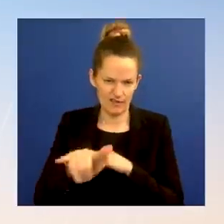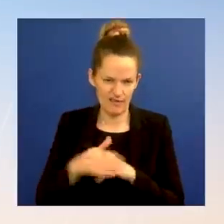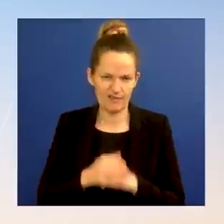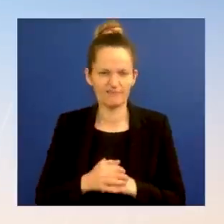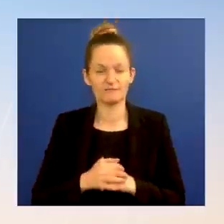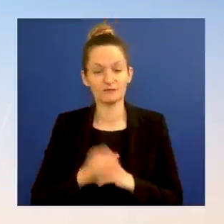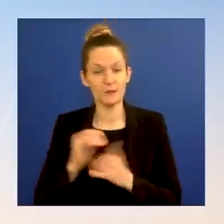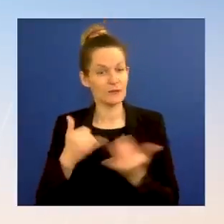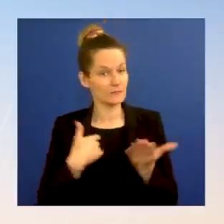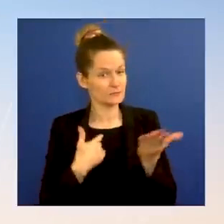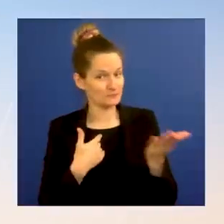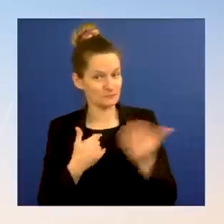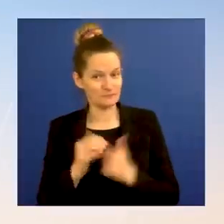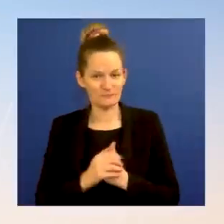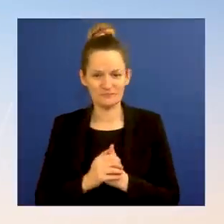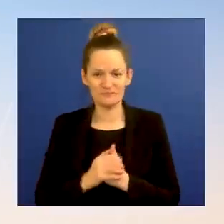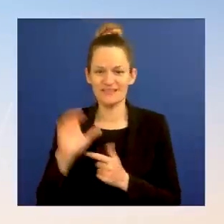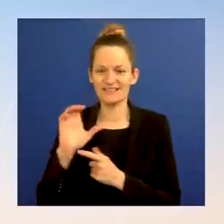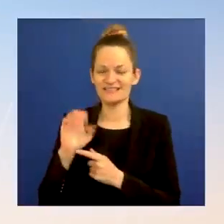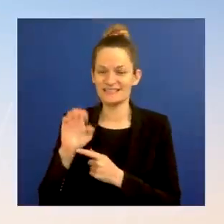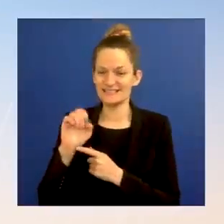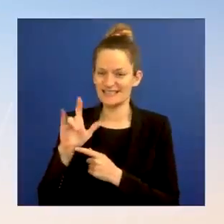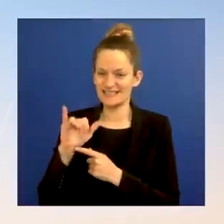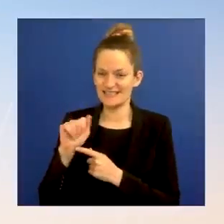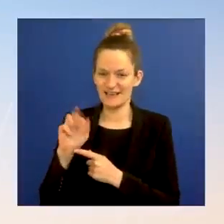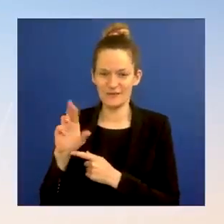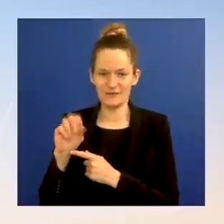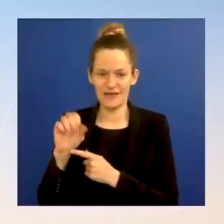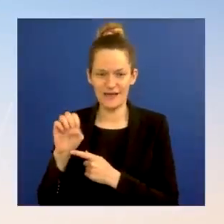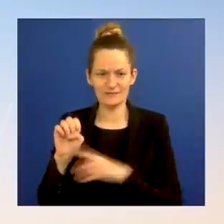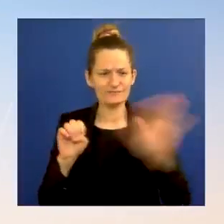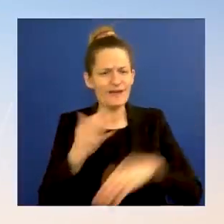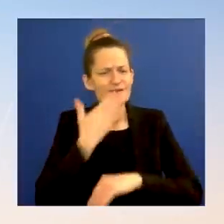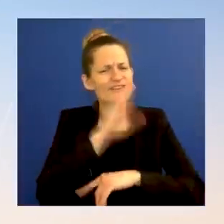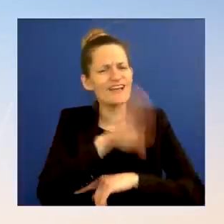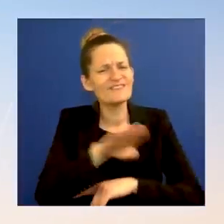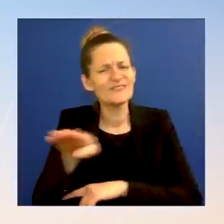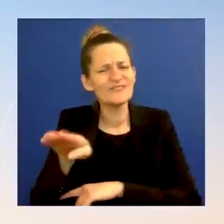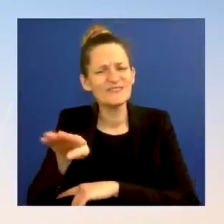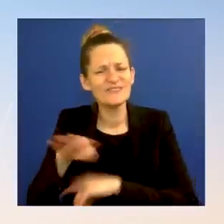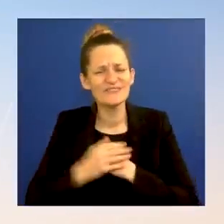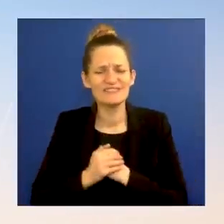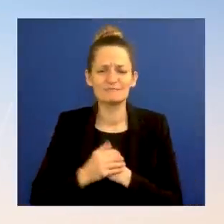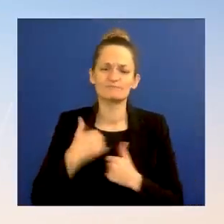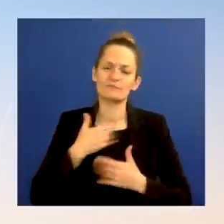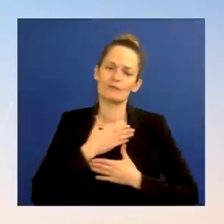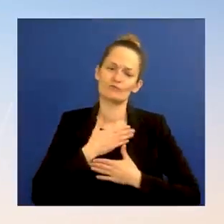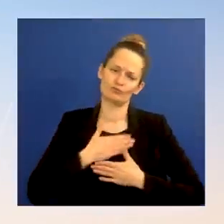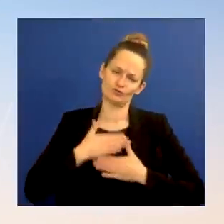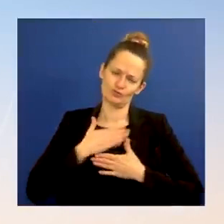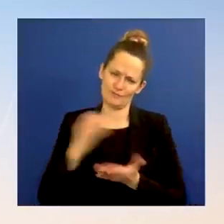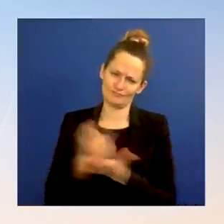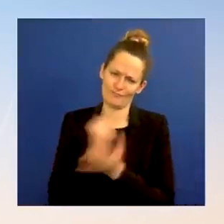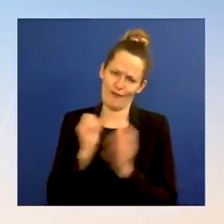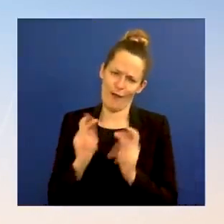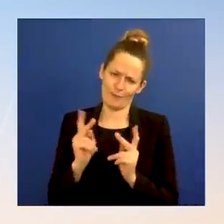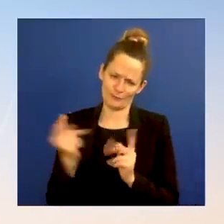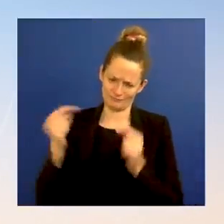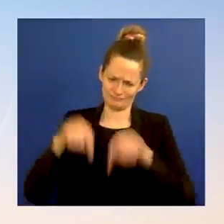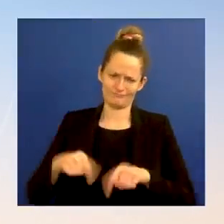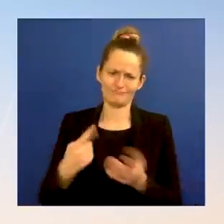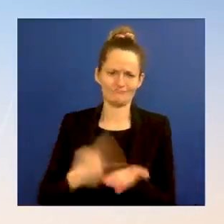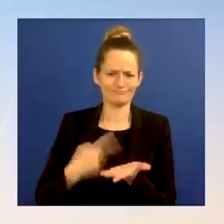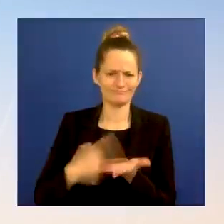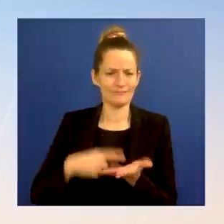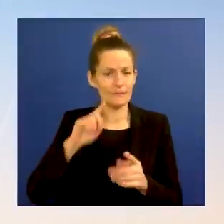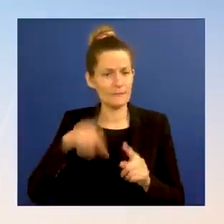Good afternoon. So I really appreciate this opportunity to talk about today's job report, as this is a bright spot and a sign